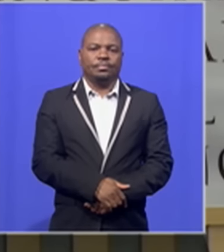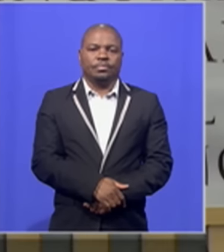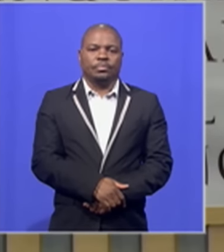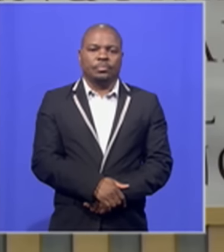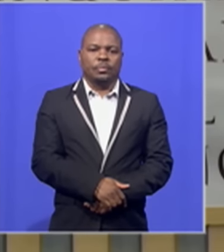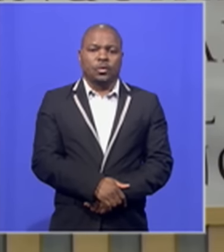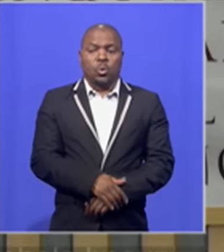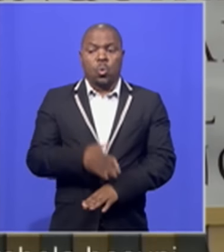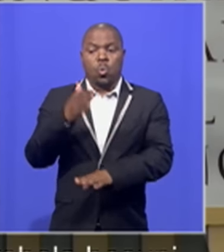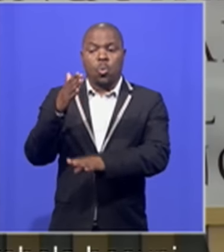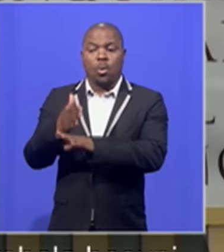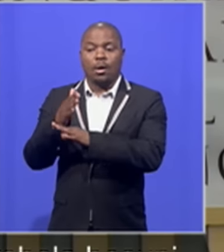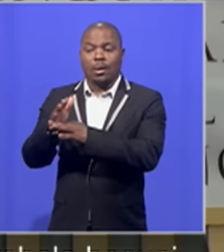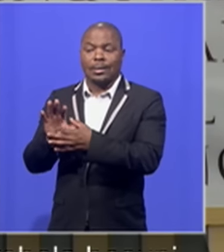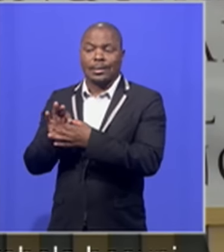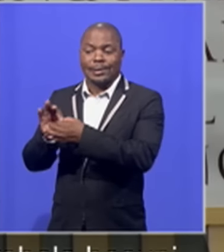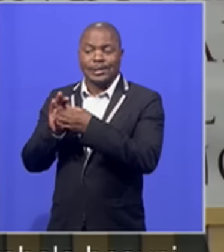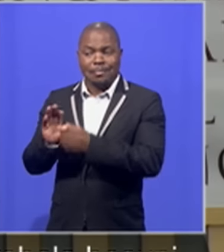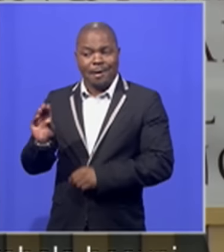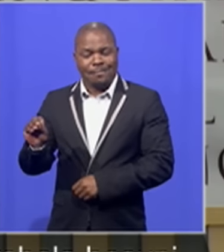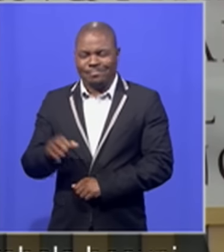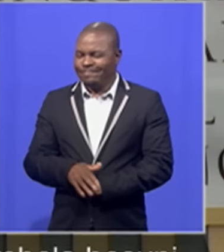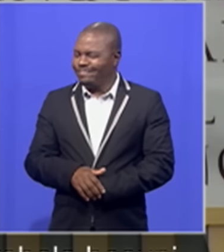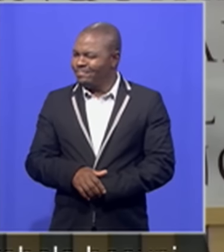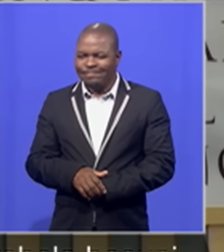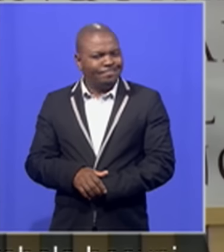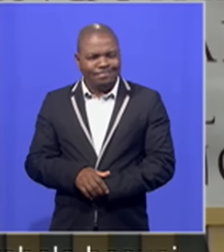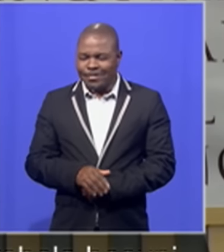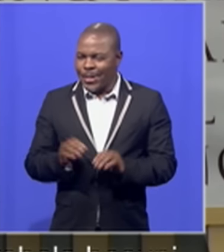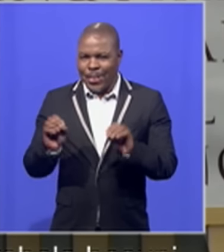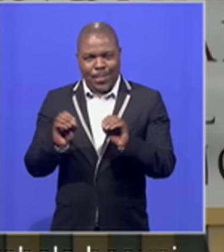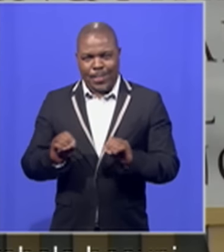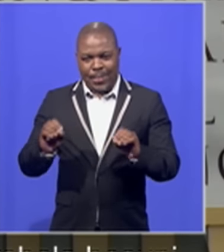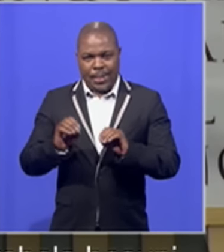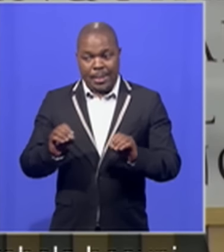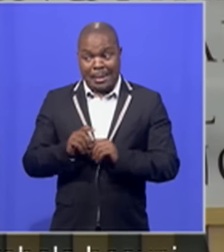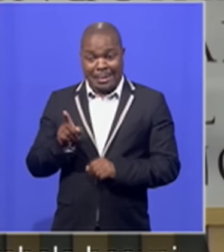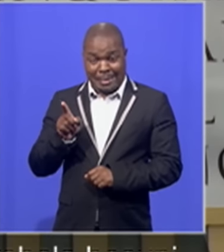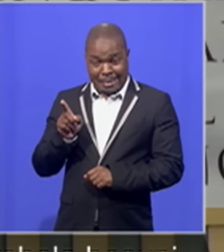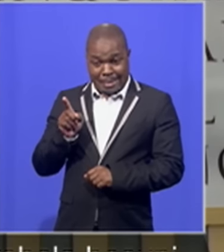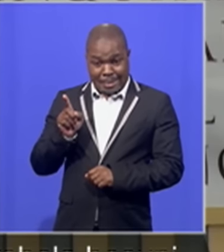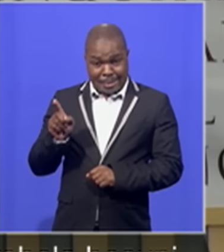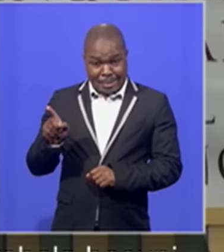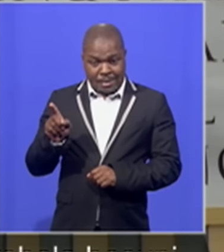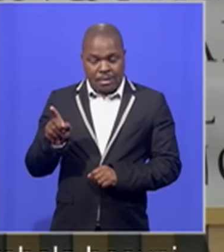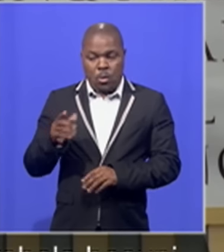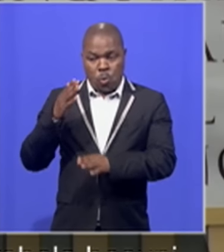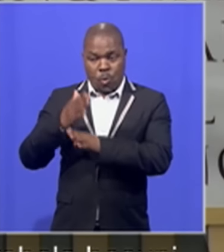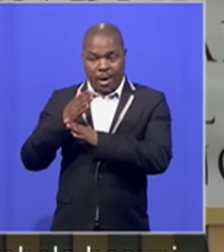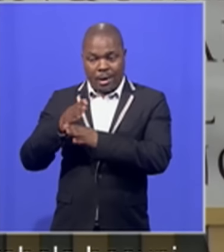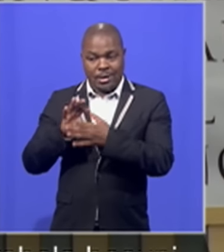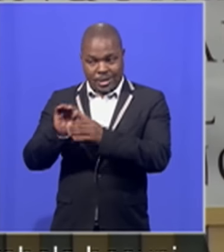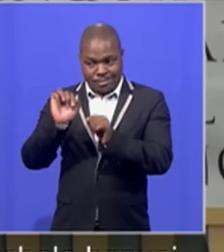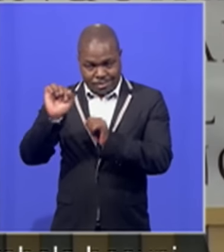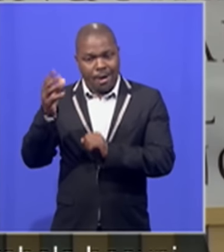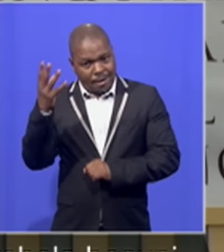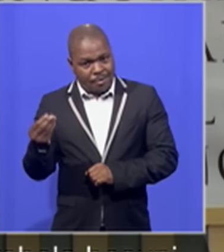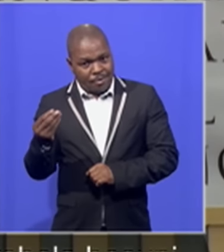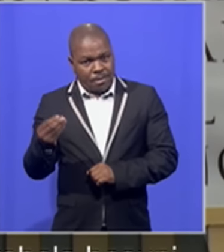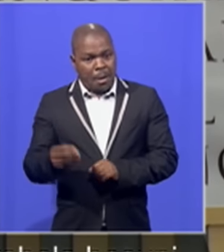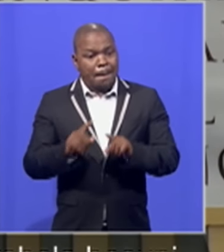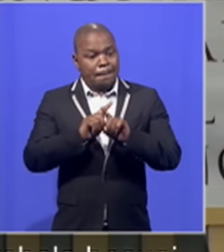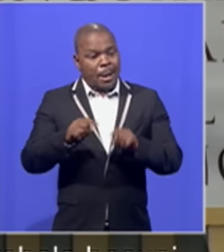There is no working relationship, let alone an endless one. You know, he had his working relationship,